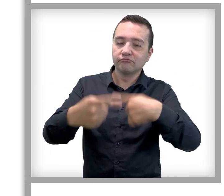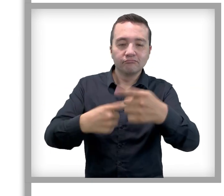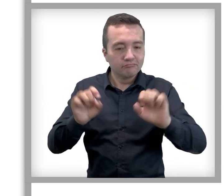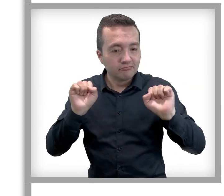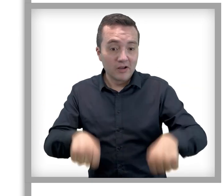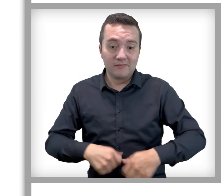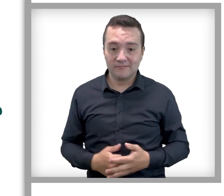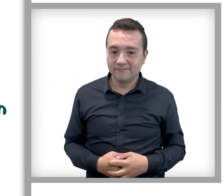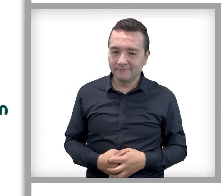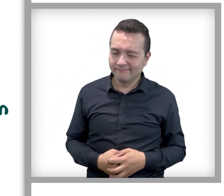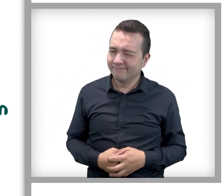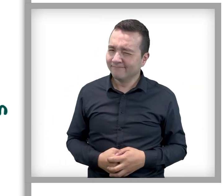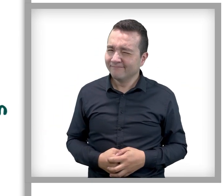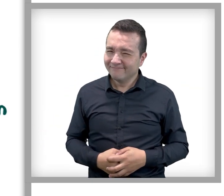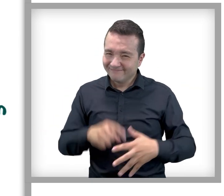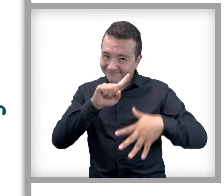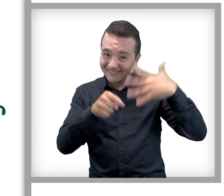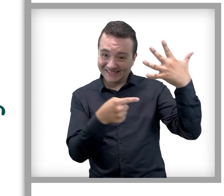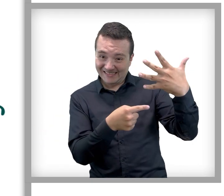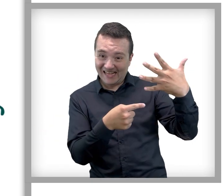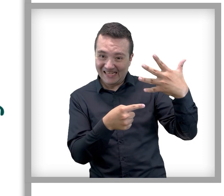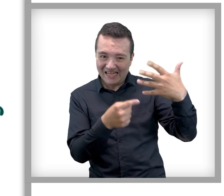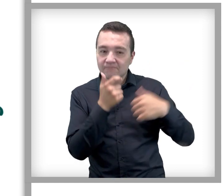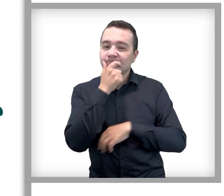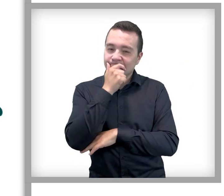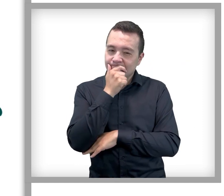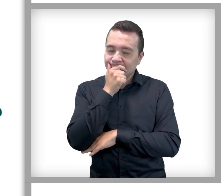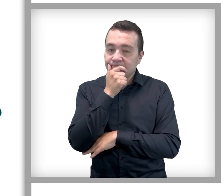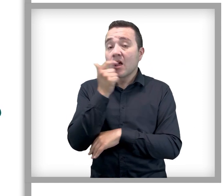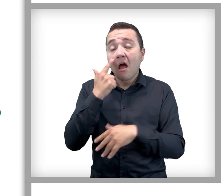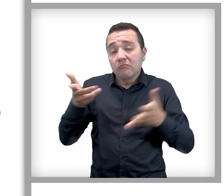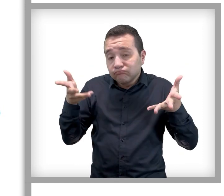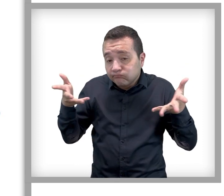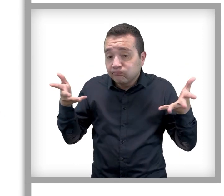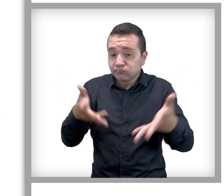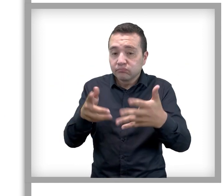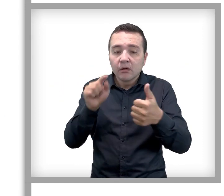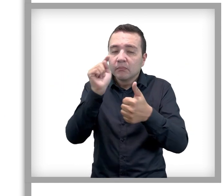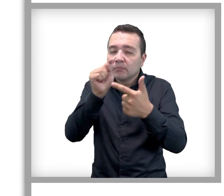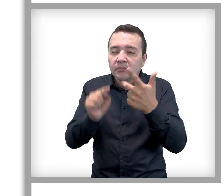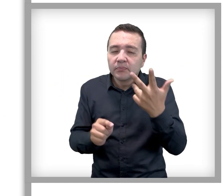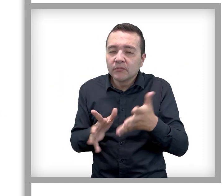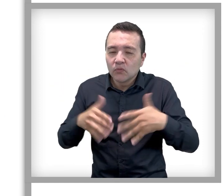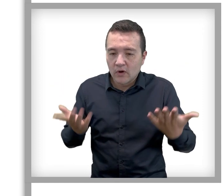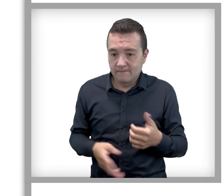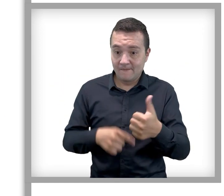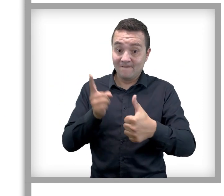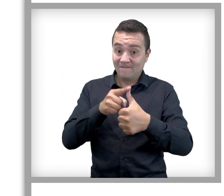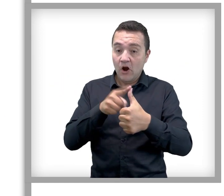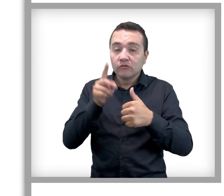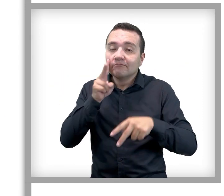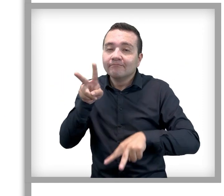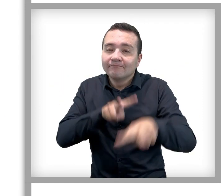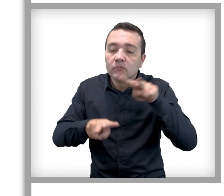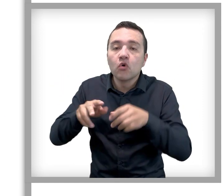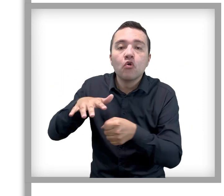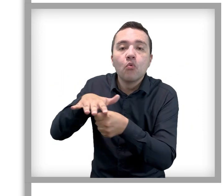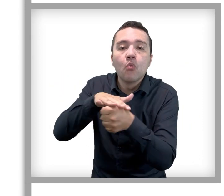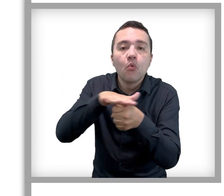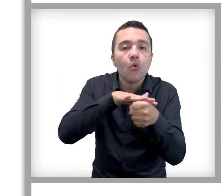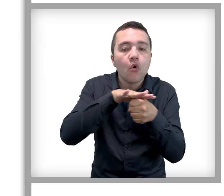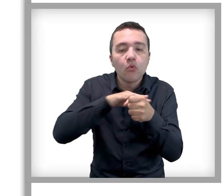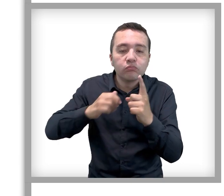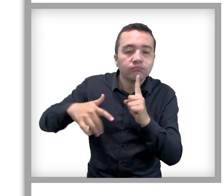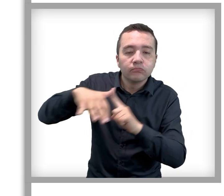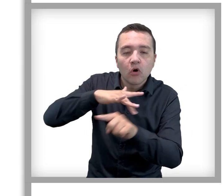context, to develop financing and implementation strategies, to design and build this community and